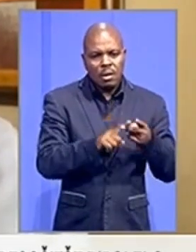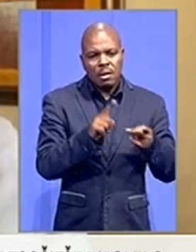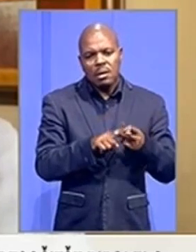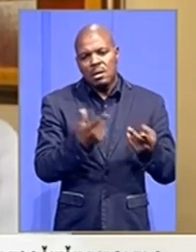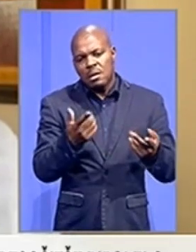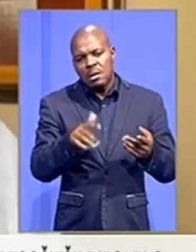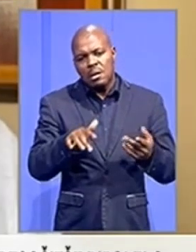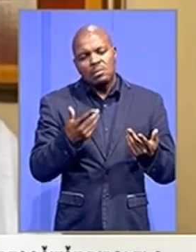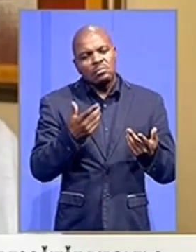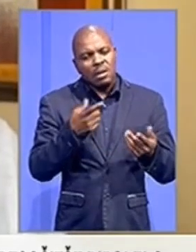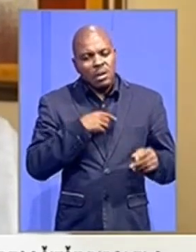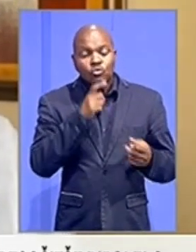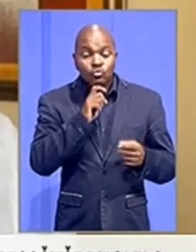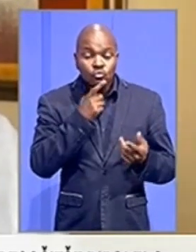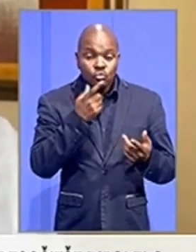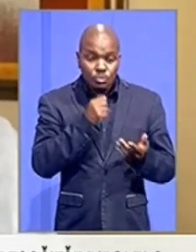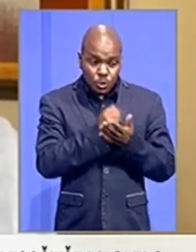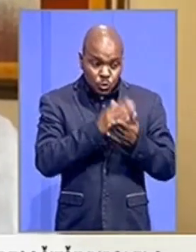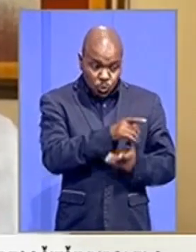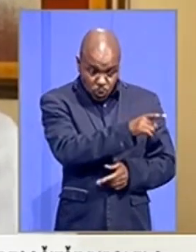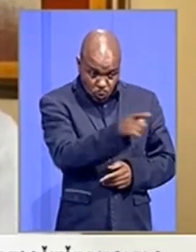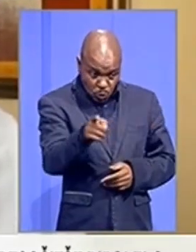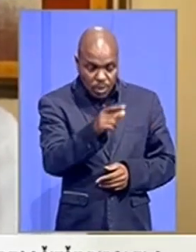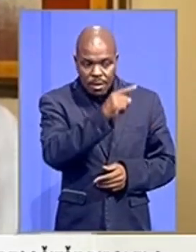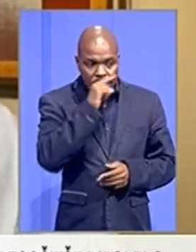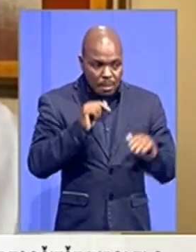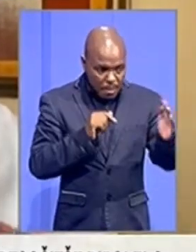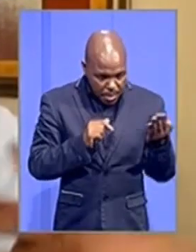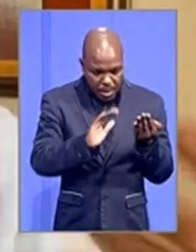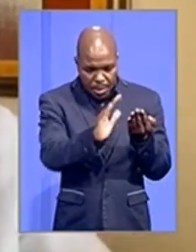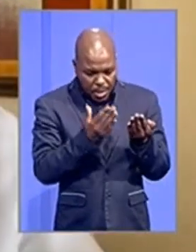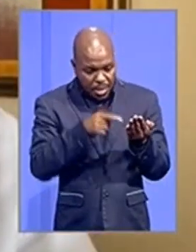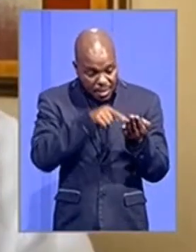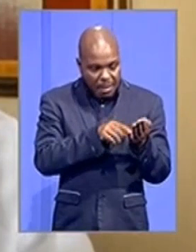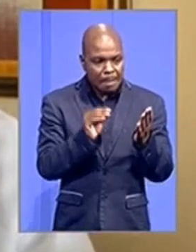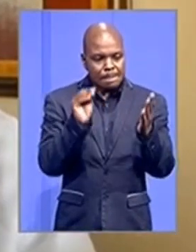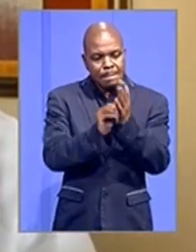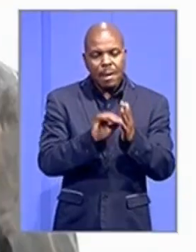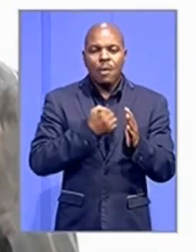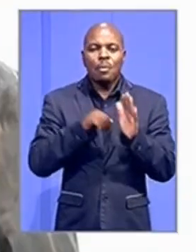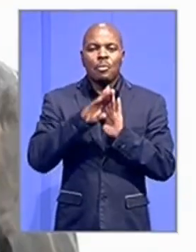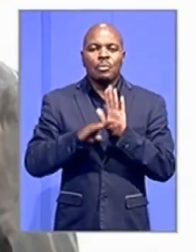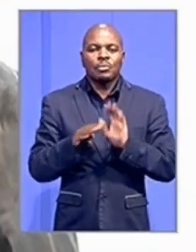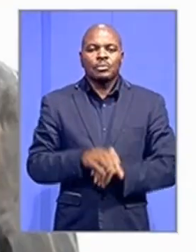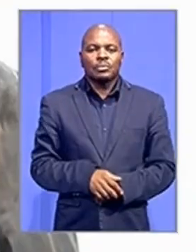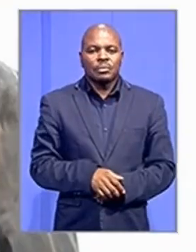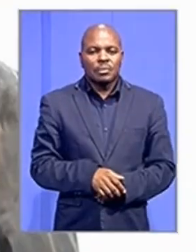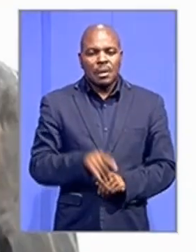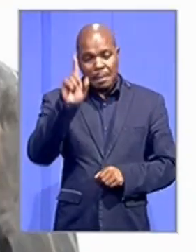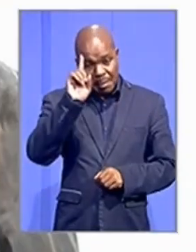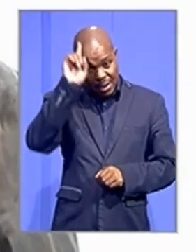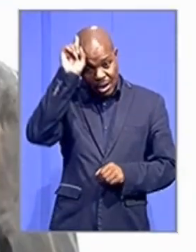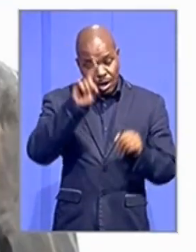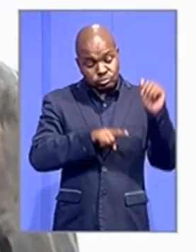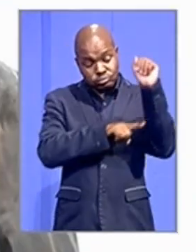moo now re rotloetsa batho gore ba tlise mabitso ao so that re kgone go a kenyeletsa mo programmeng ya rona. Sehlwa seemi sa moporesidente